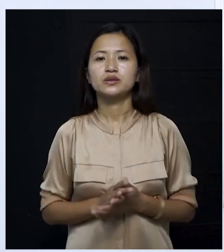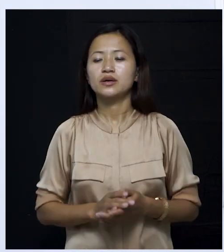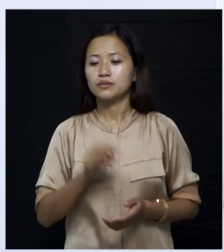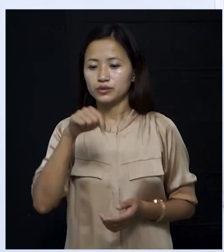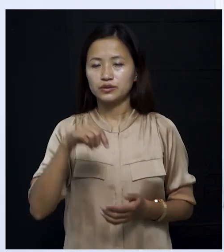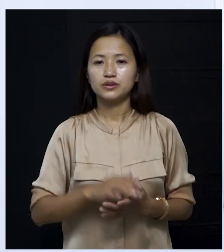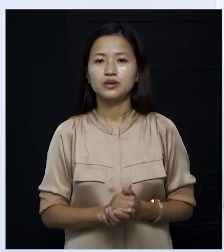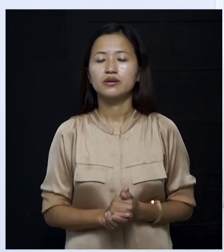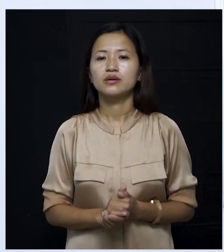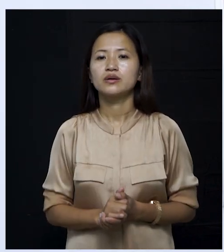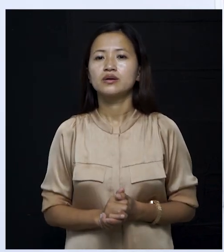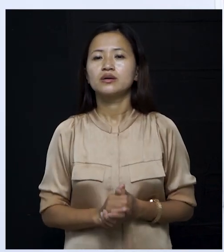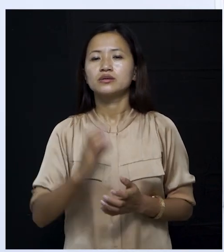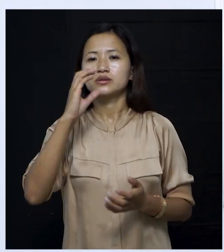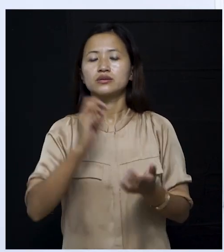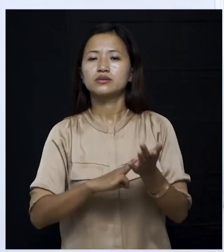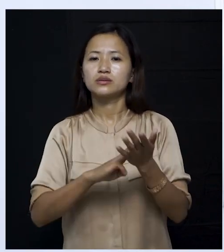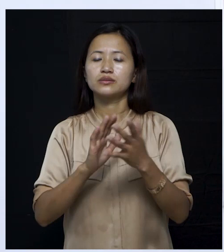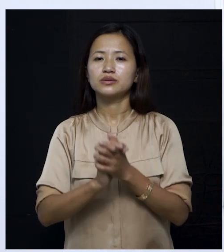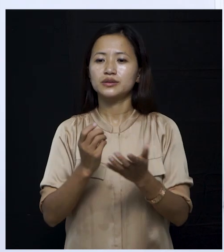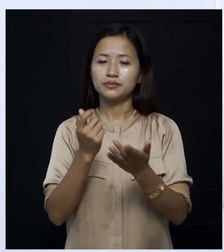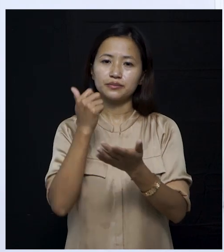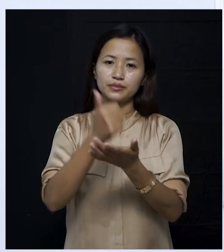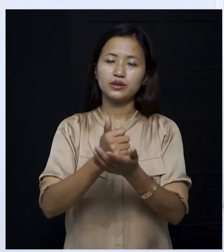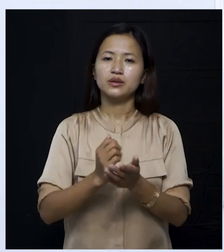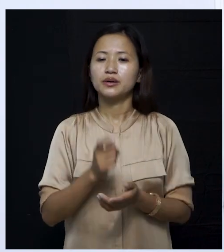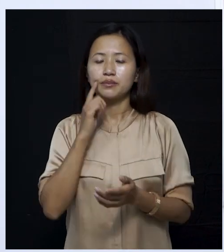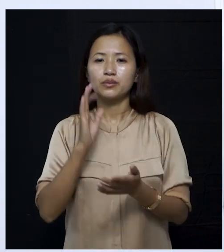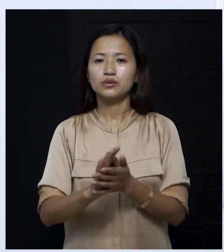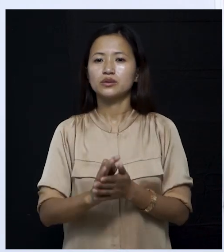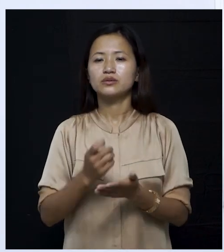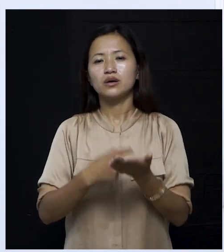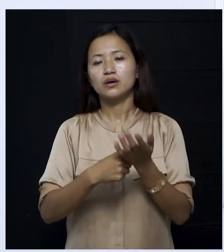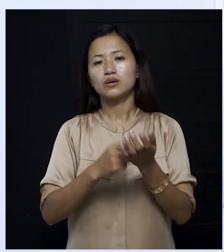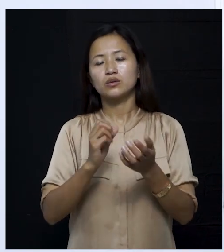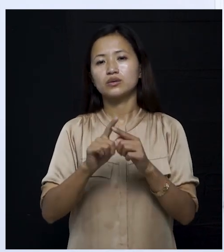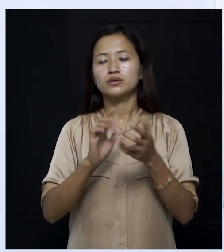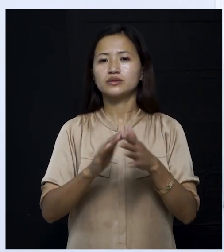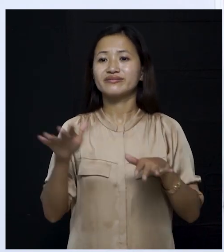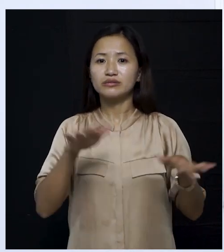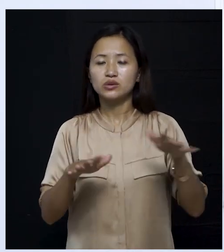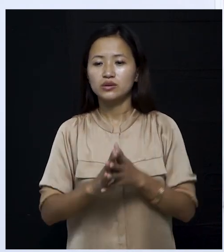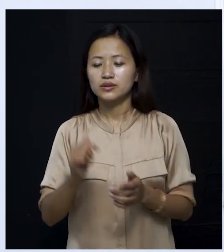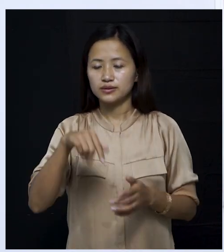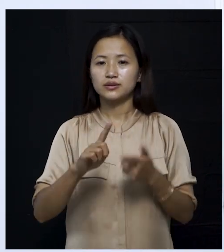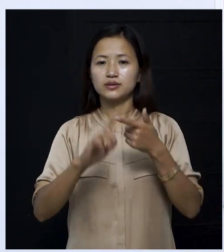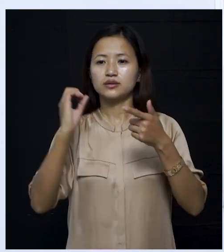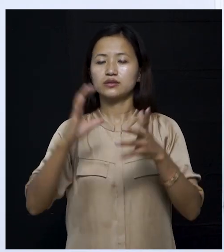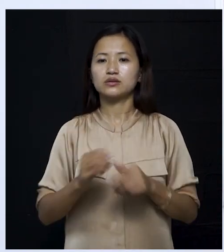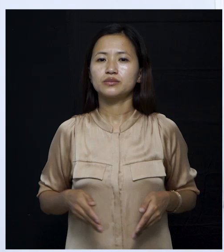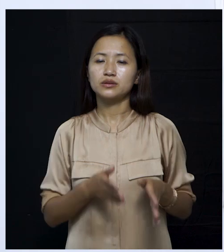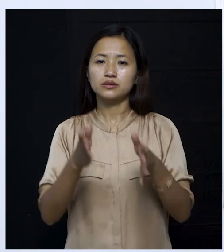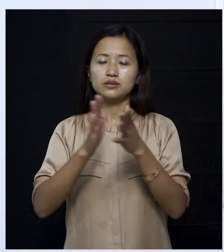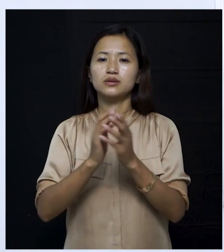here commercial banks, it plays an important role in the modern economic system. Okay, and